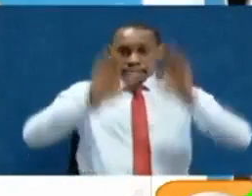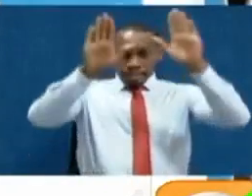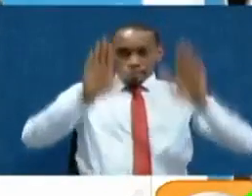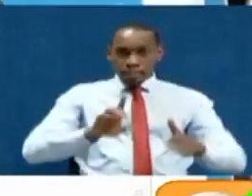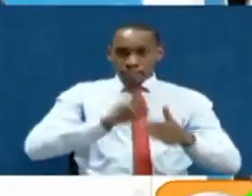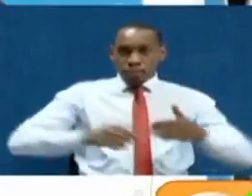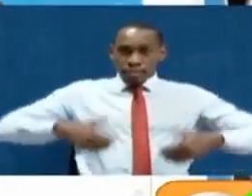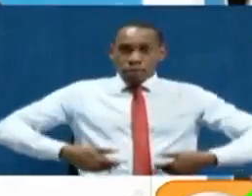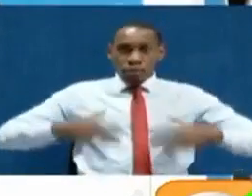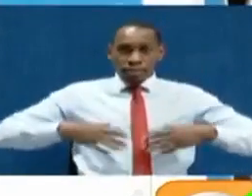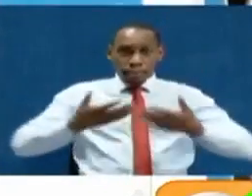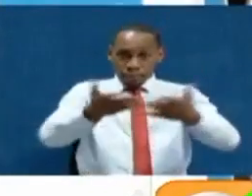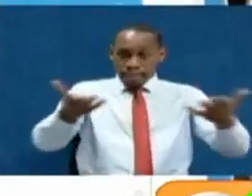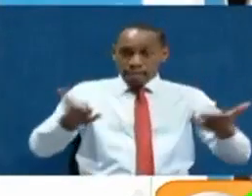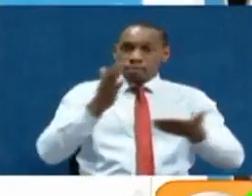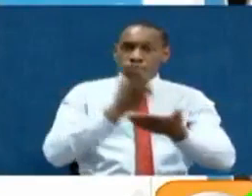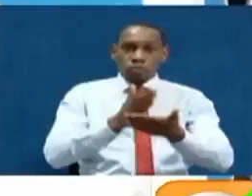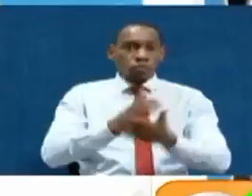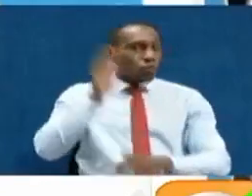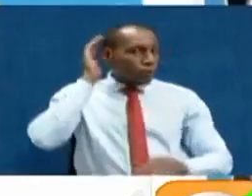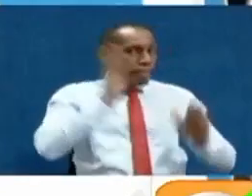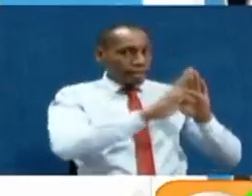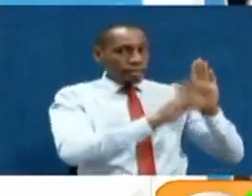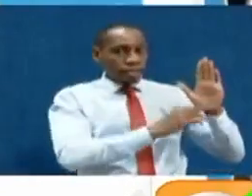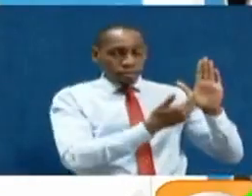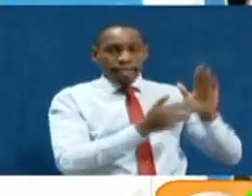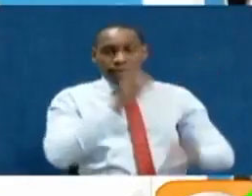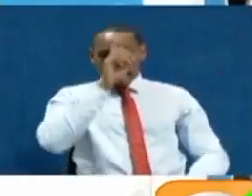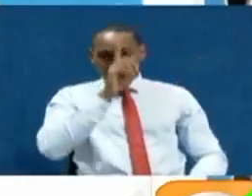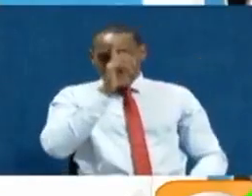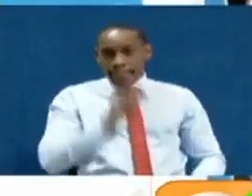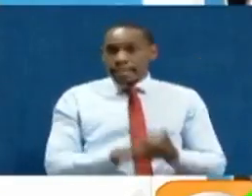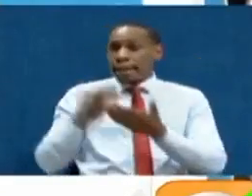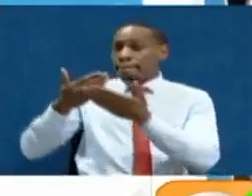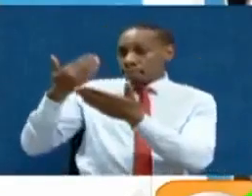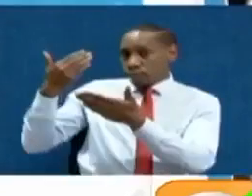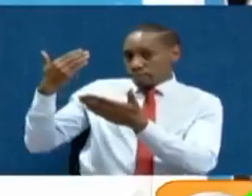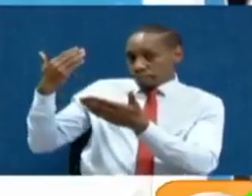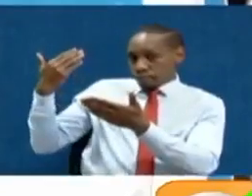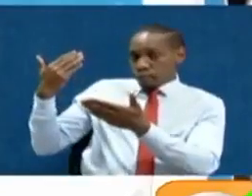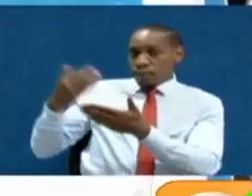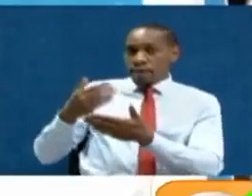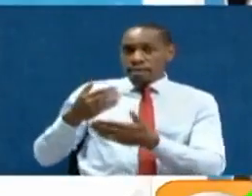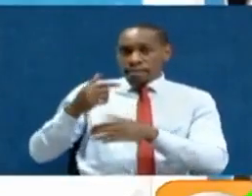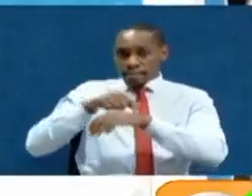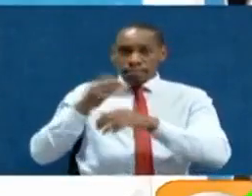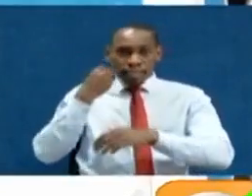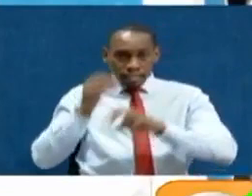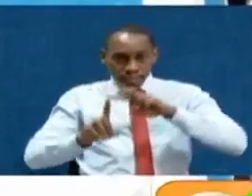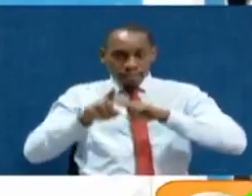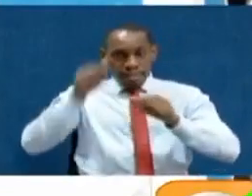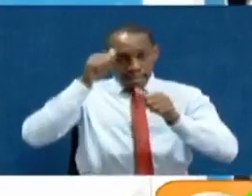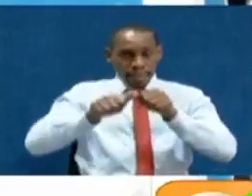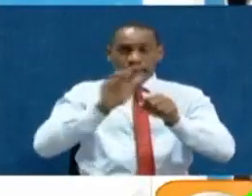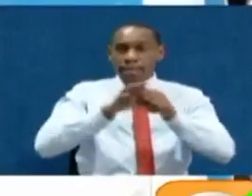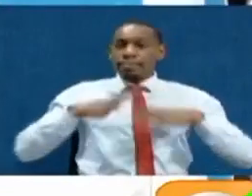young people take these precautions very, very seriously. Initially, in the early phase of the disease, remember